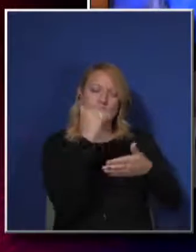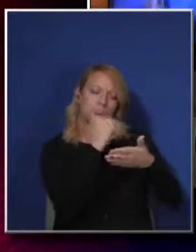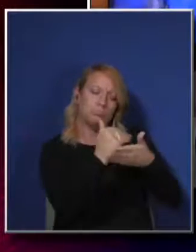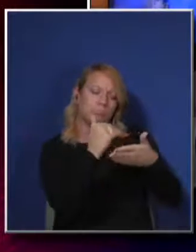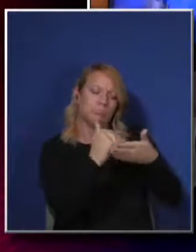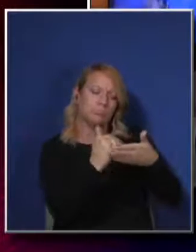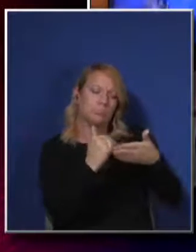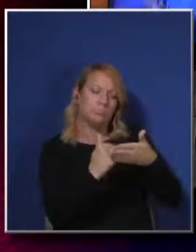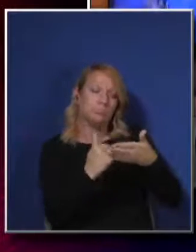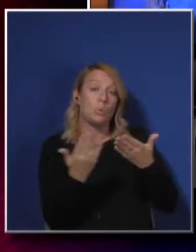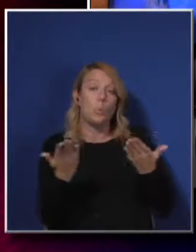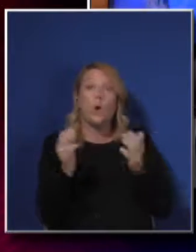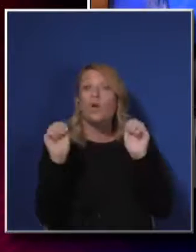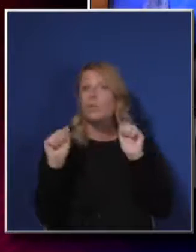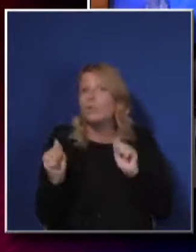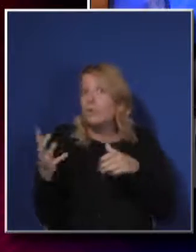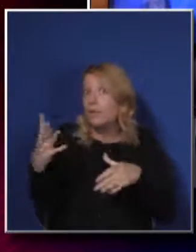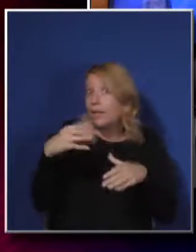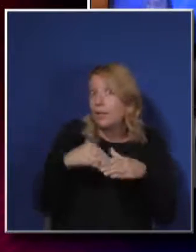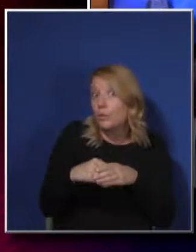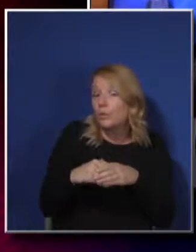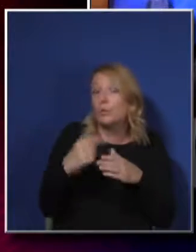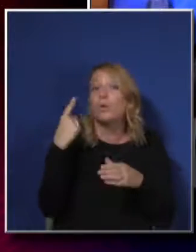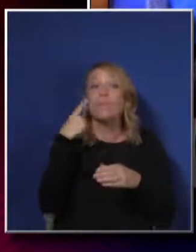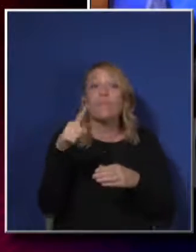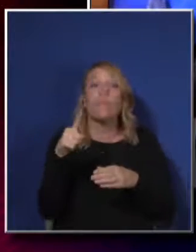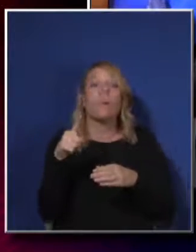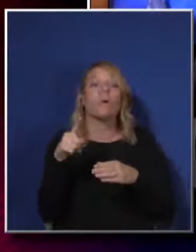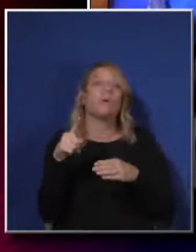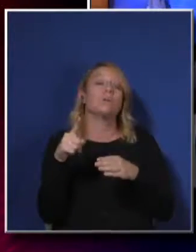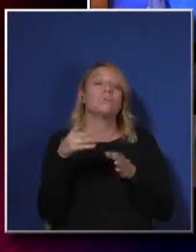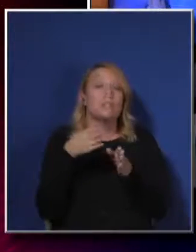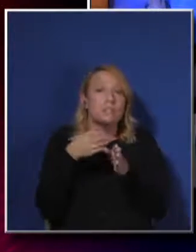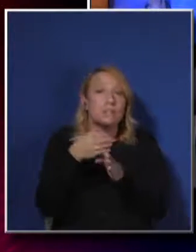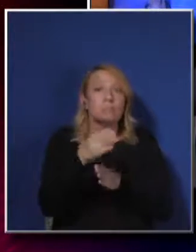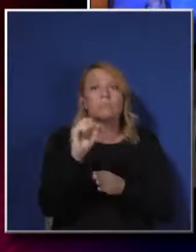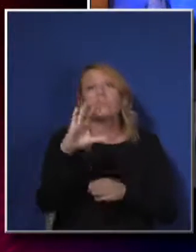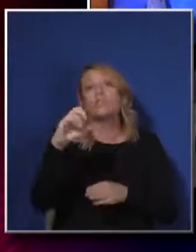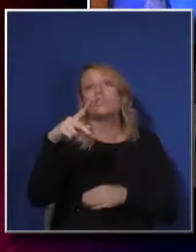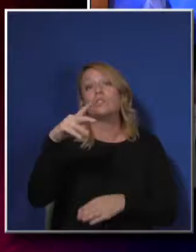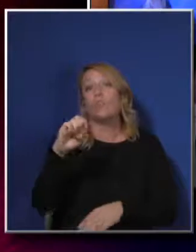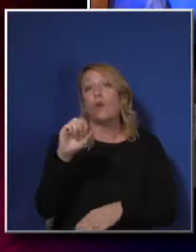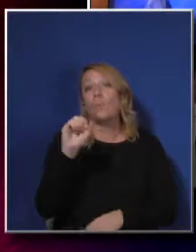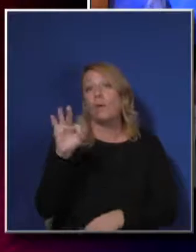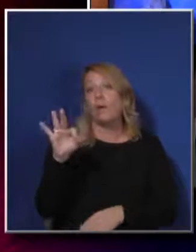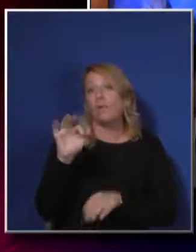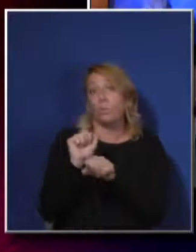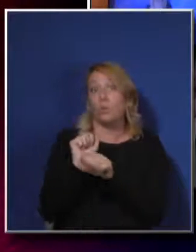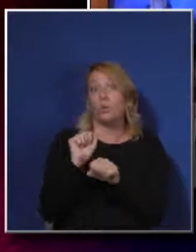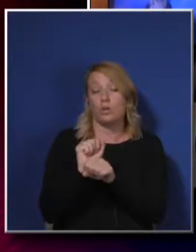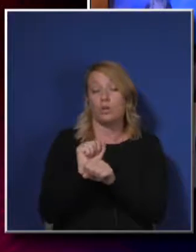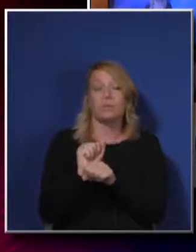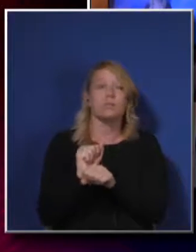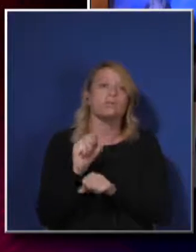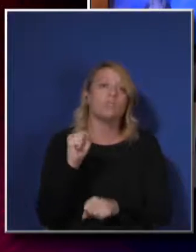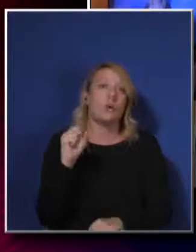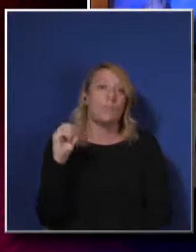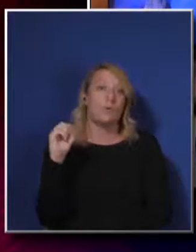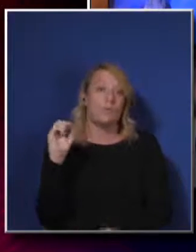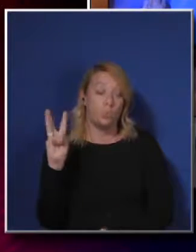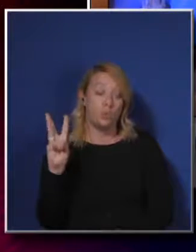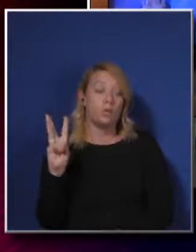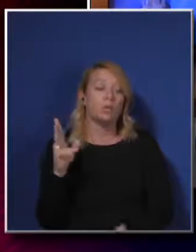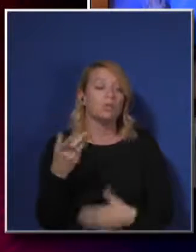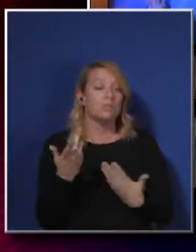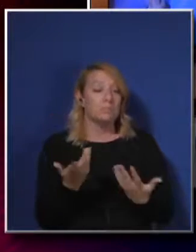be included in the scope of work. For example, we can do